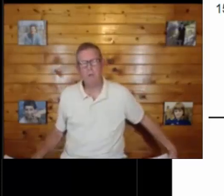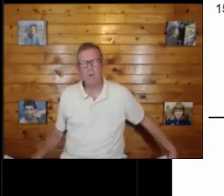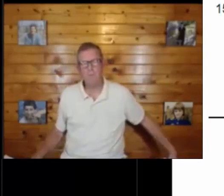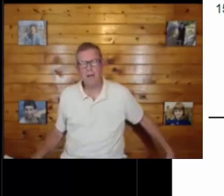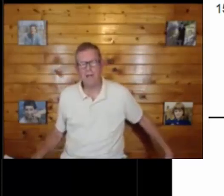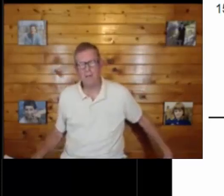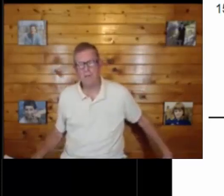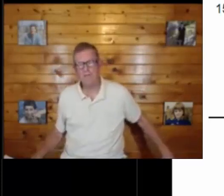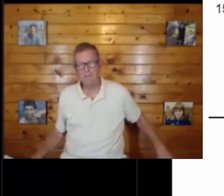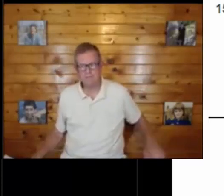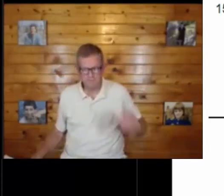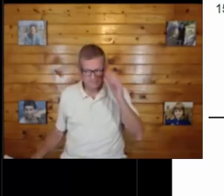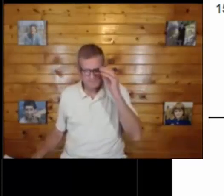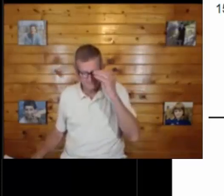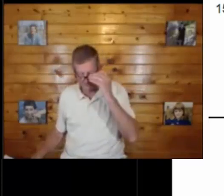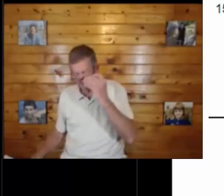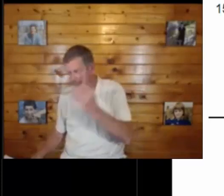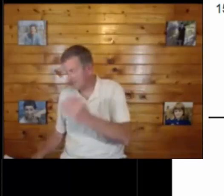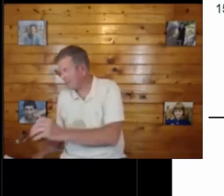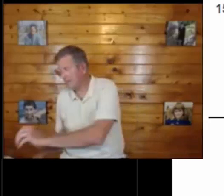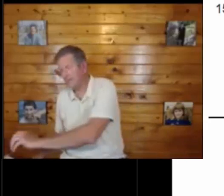la campagne.